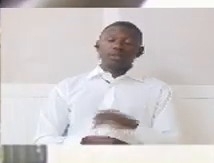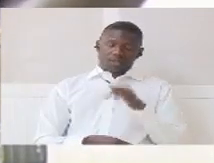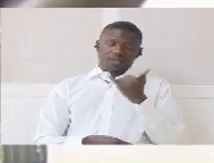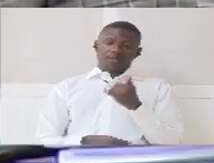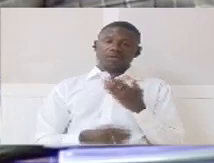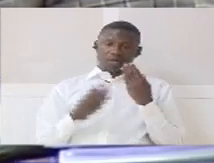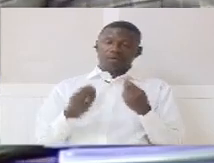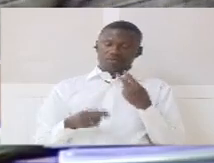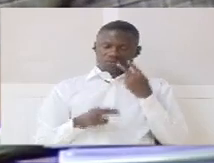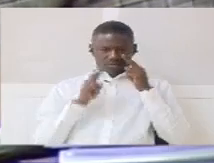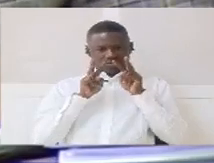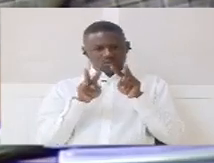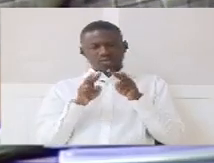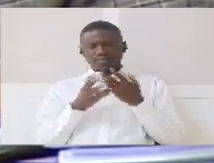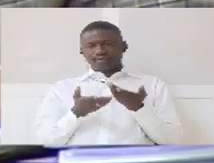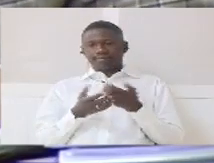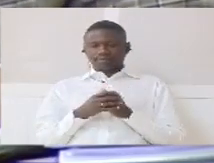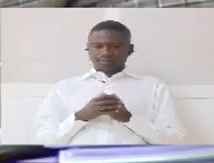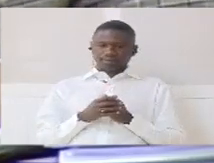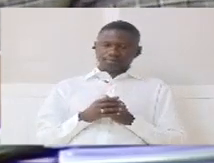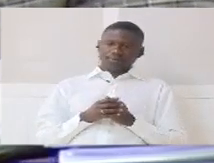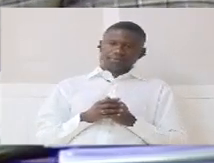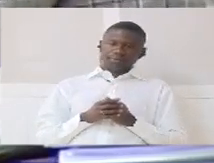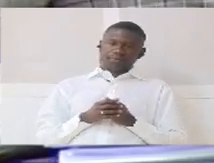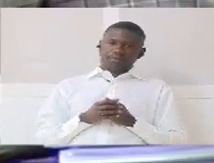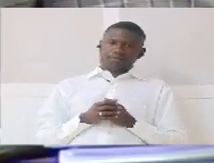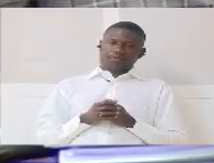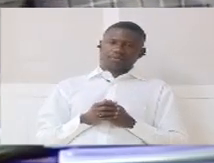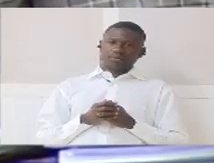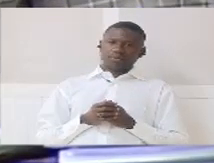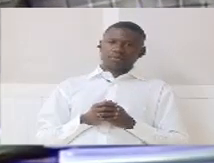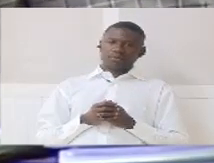perceived it. And not only was he